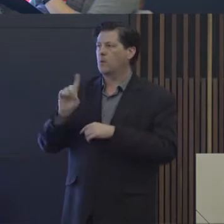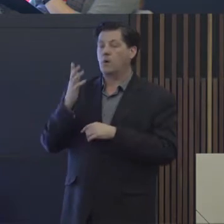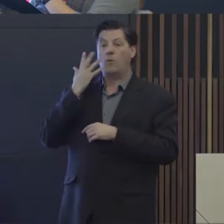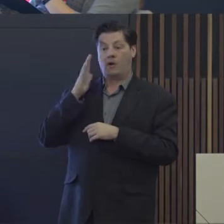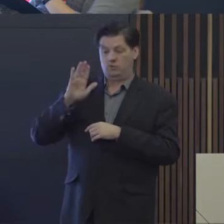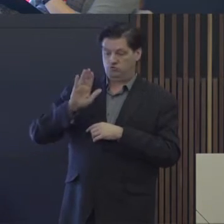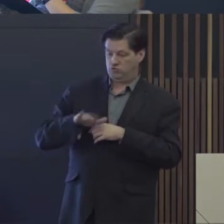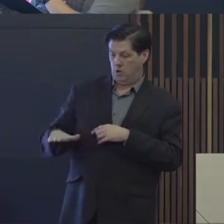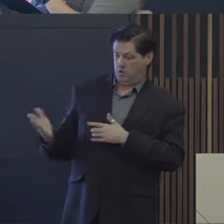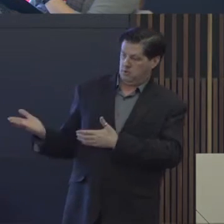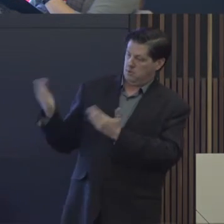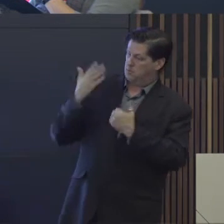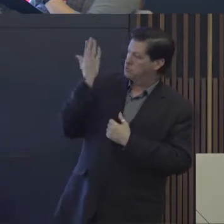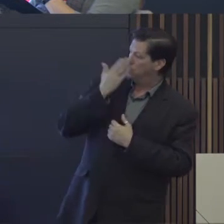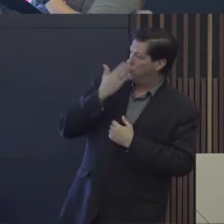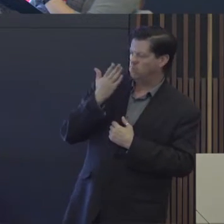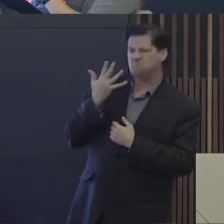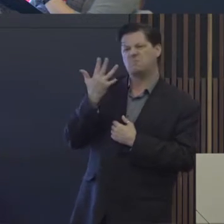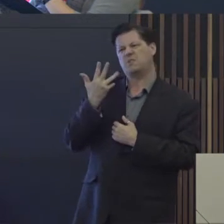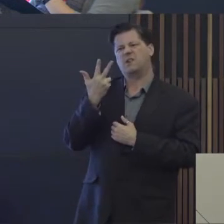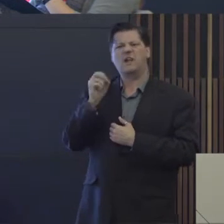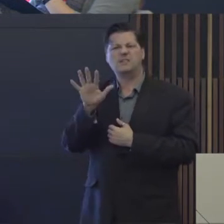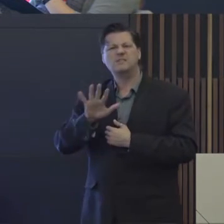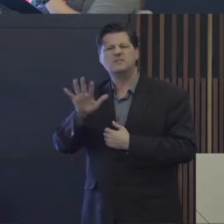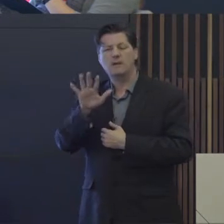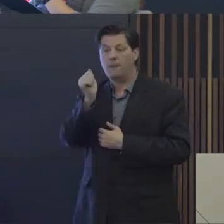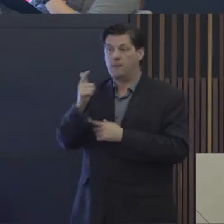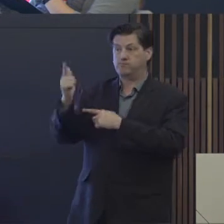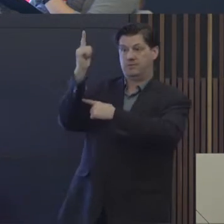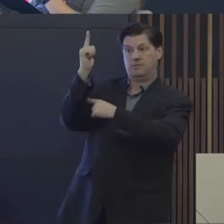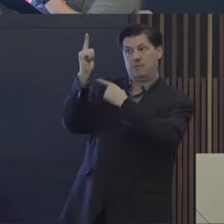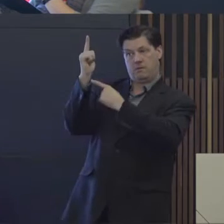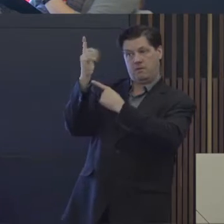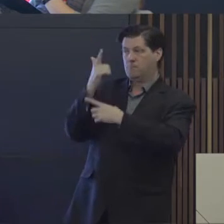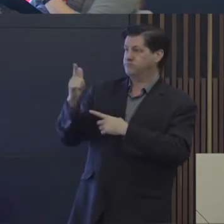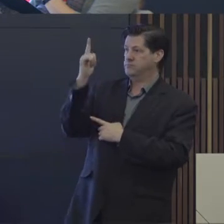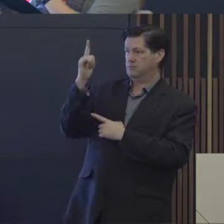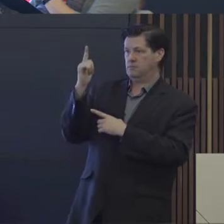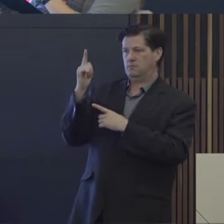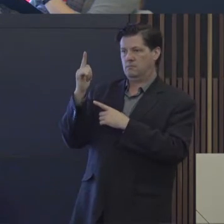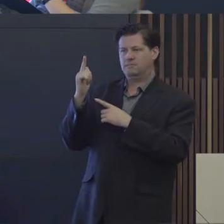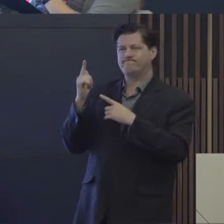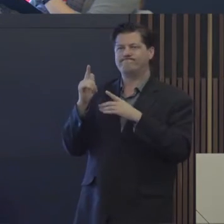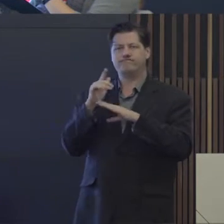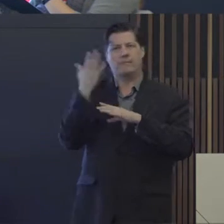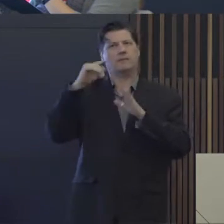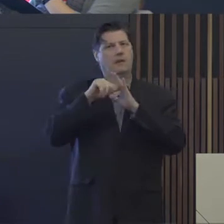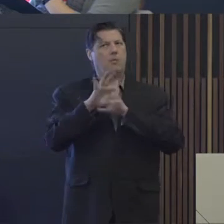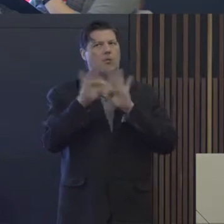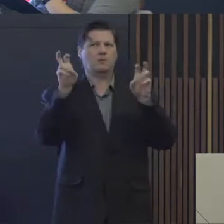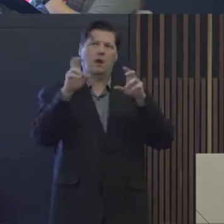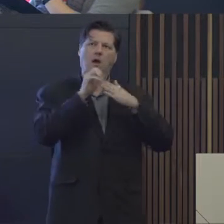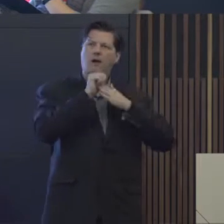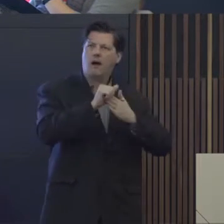child to school back in the 80s, the principal was required, and the guideline, they weren't guidelines in those days, it